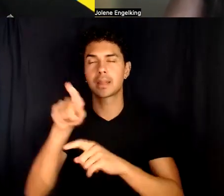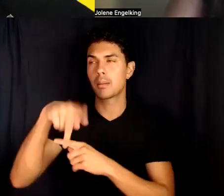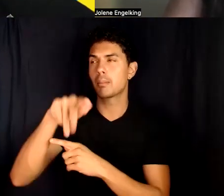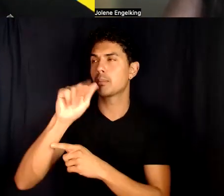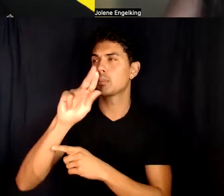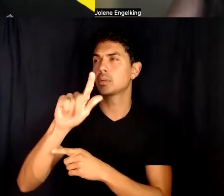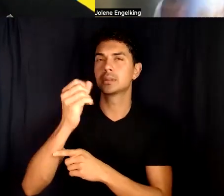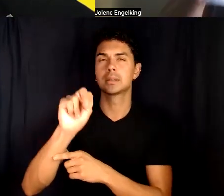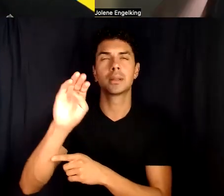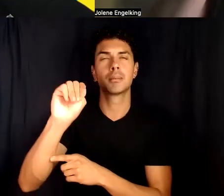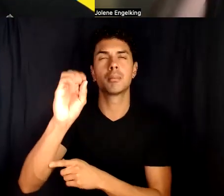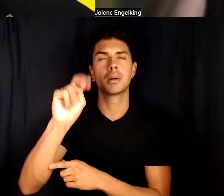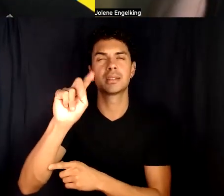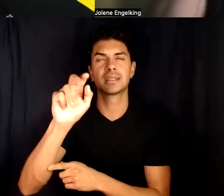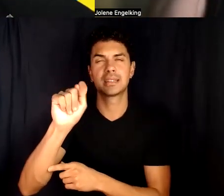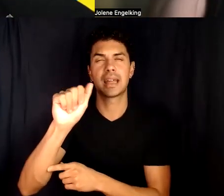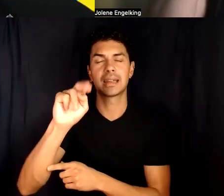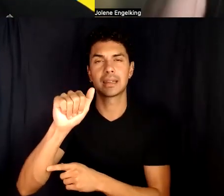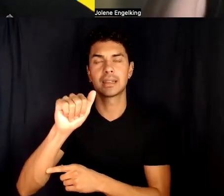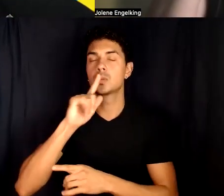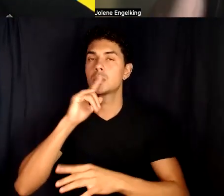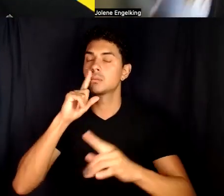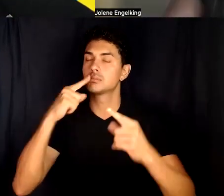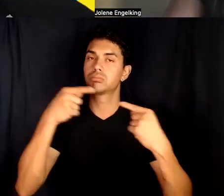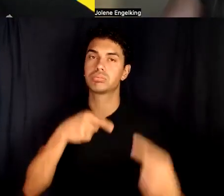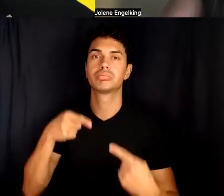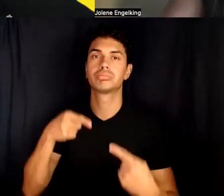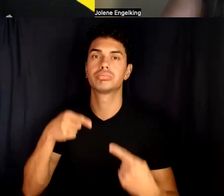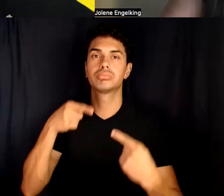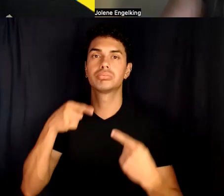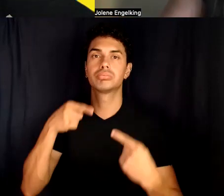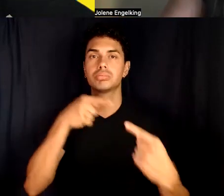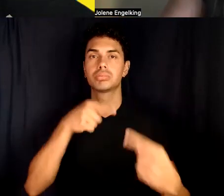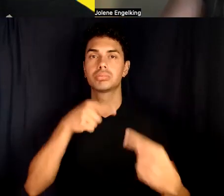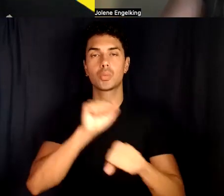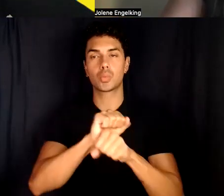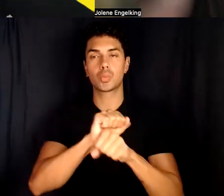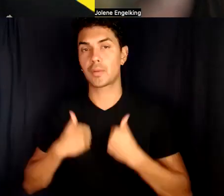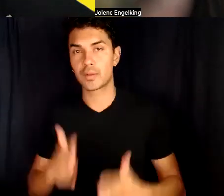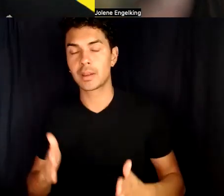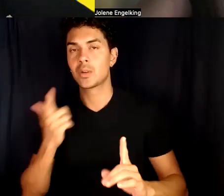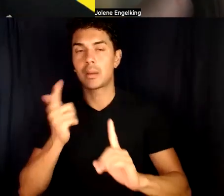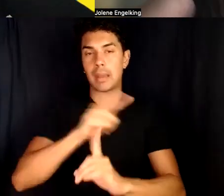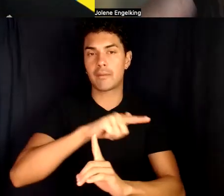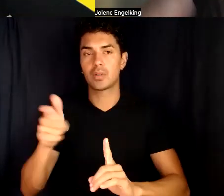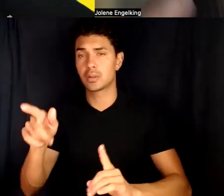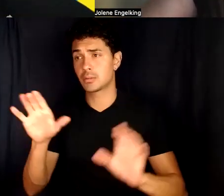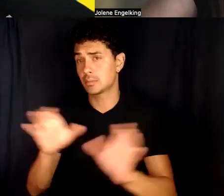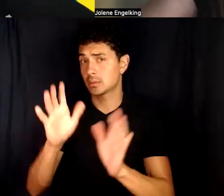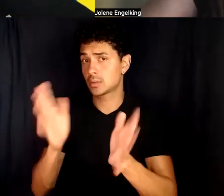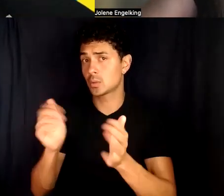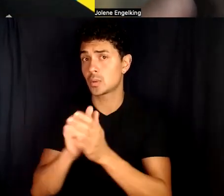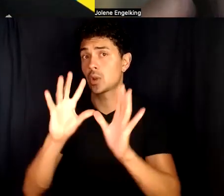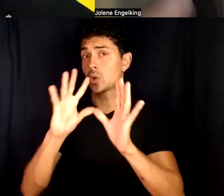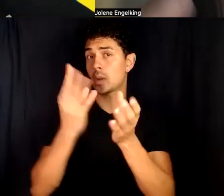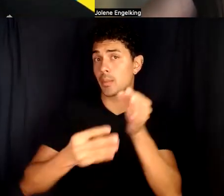it got really difficult when really trying to work with a survivor, and it was all that bouncing back and forth, like, well, did you talk to the tribal courts?